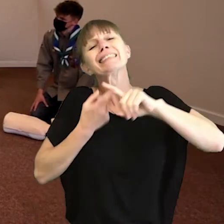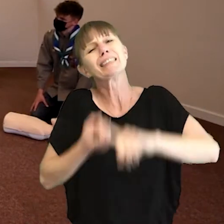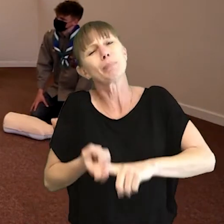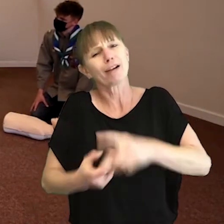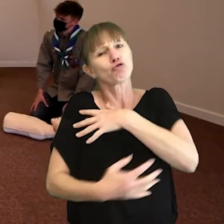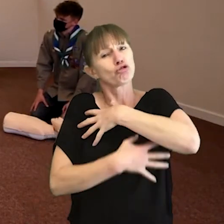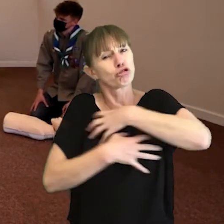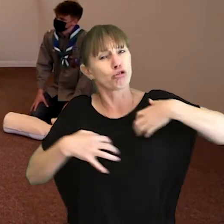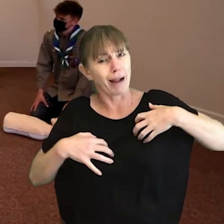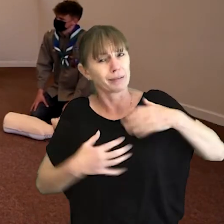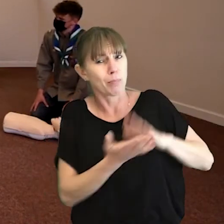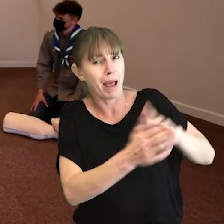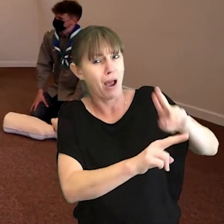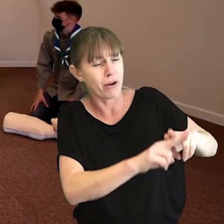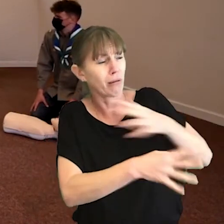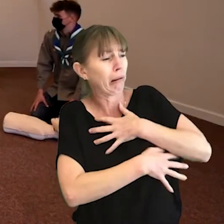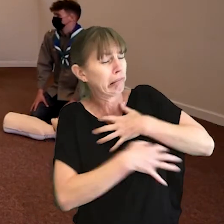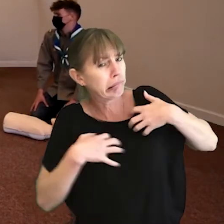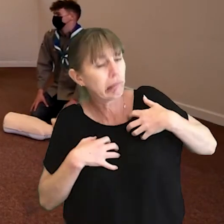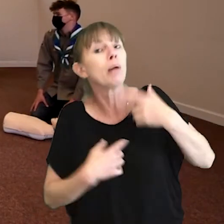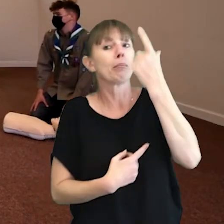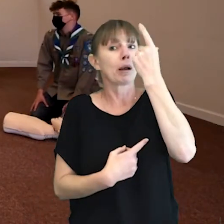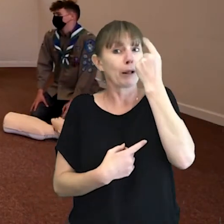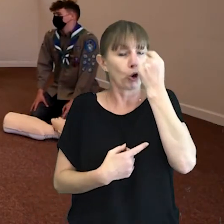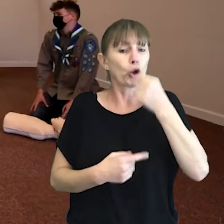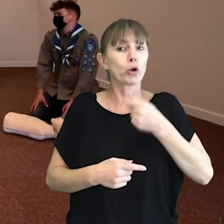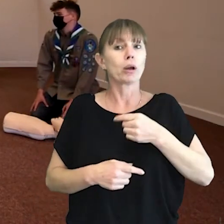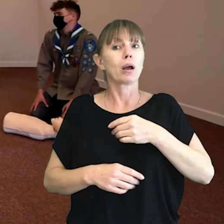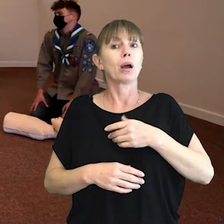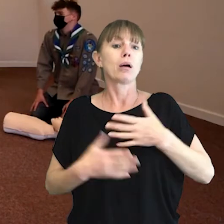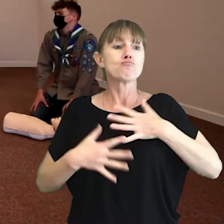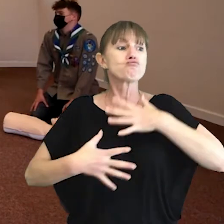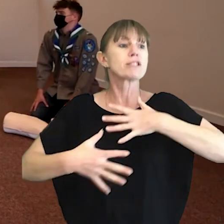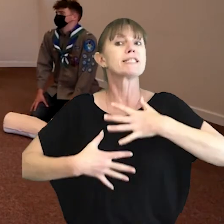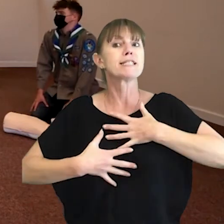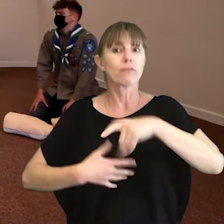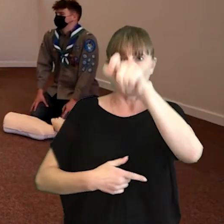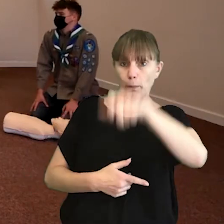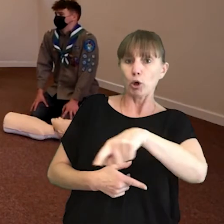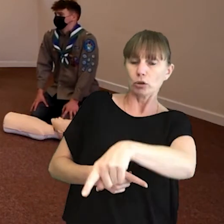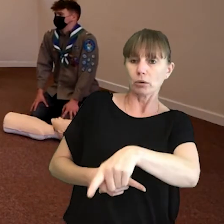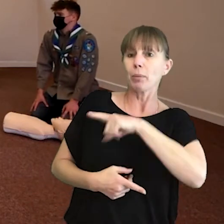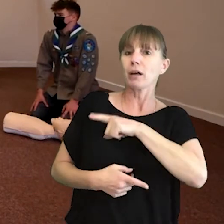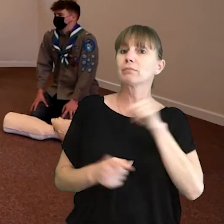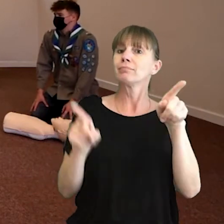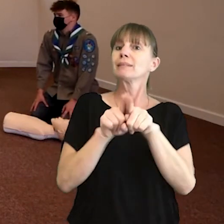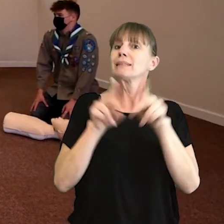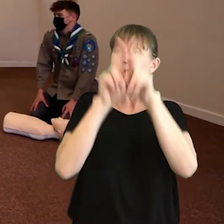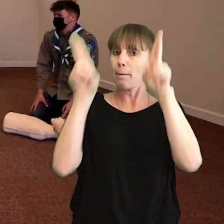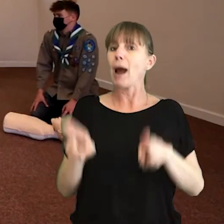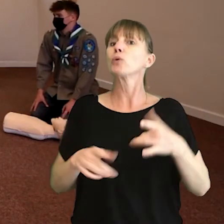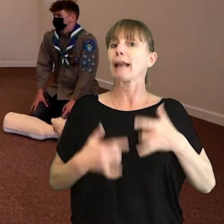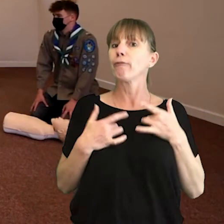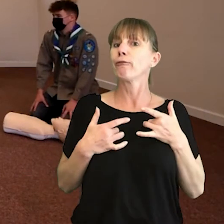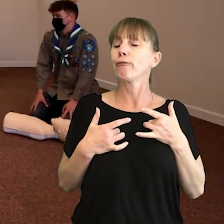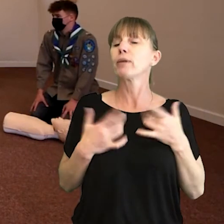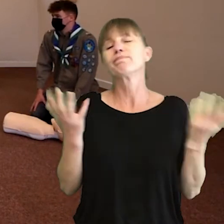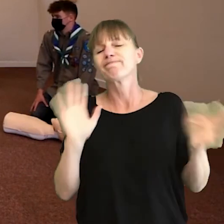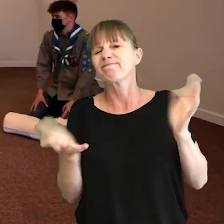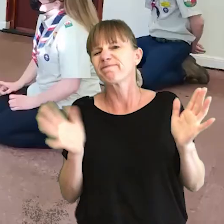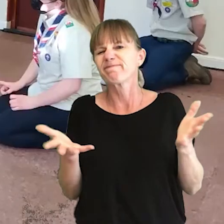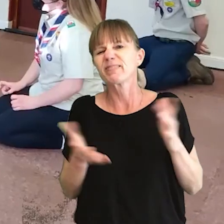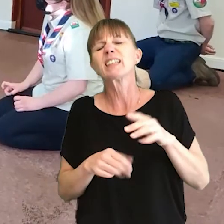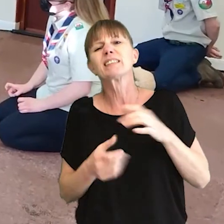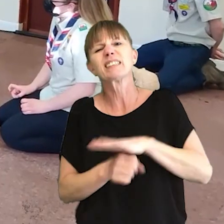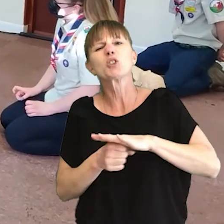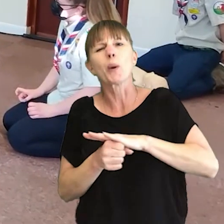the guardian is, they may be able to do the rescue breaths on the casualty. How many would that be? 2. So if we were